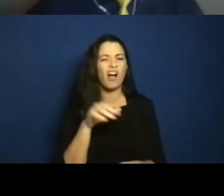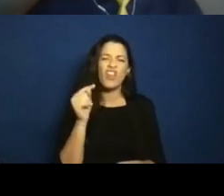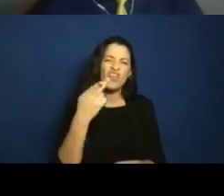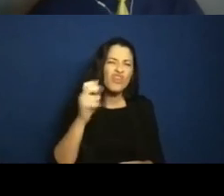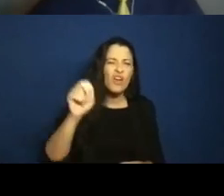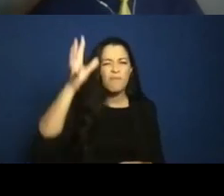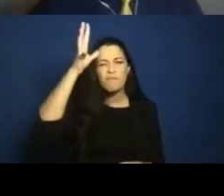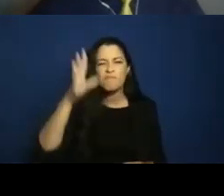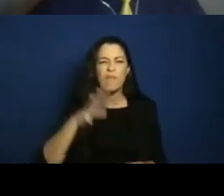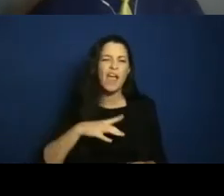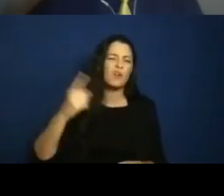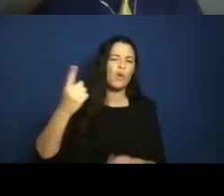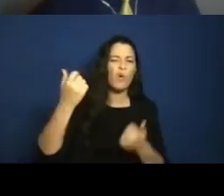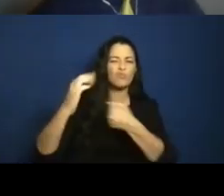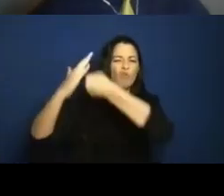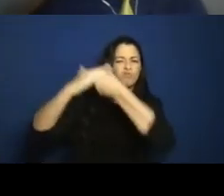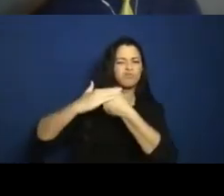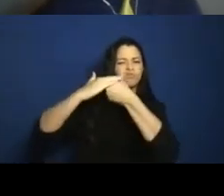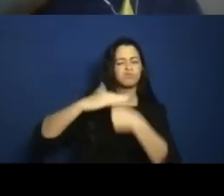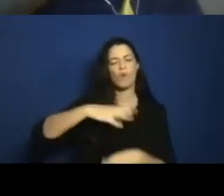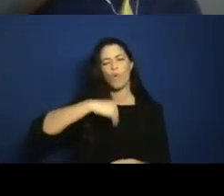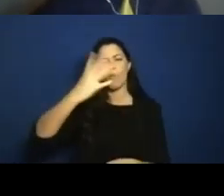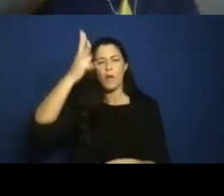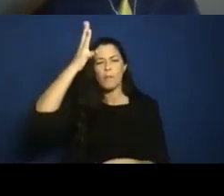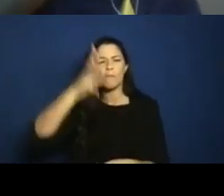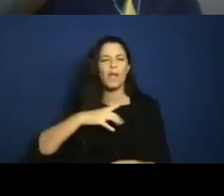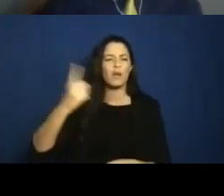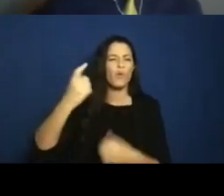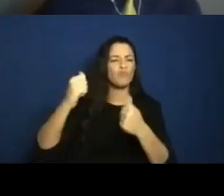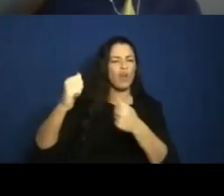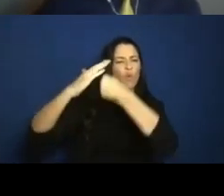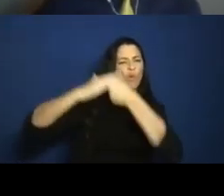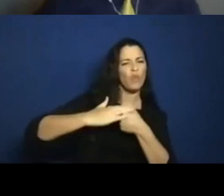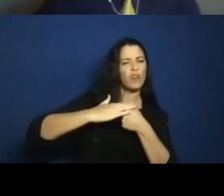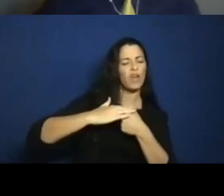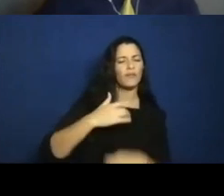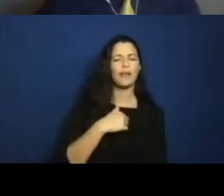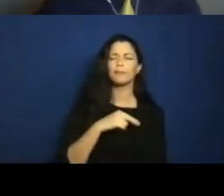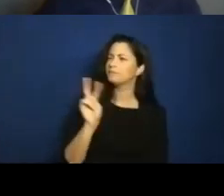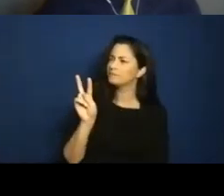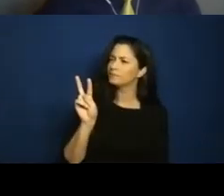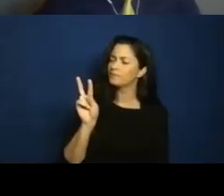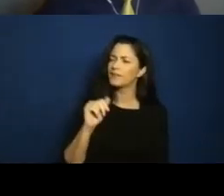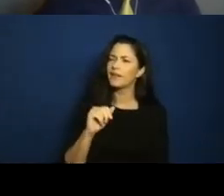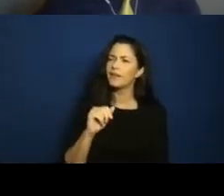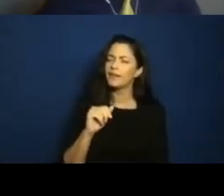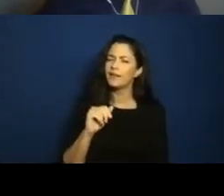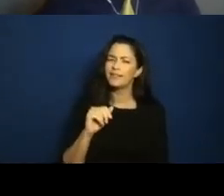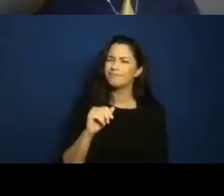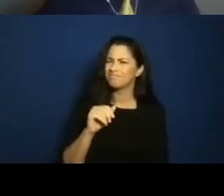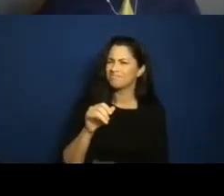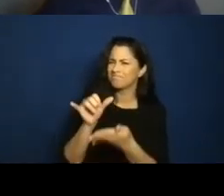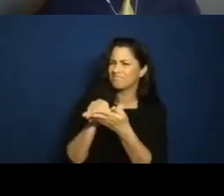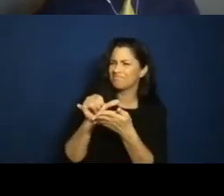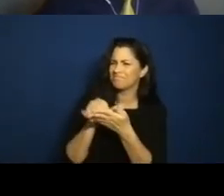to hold us down. The white man is always trying to hold us down. And I looked at him and I said, that can't be true.